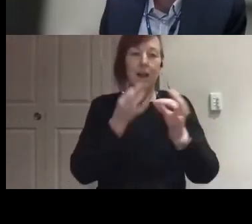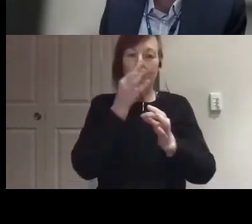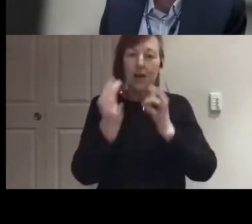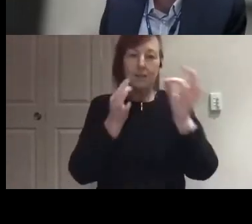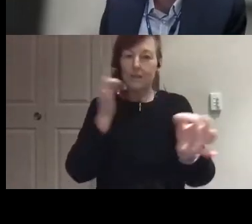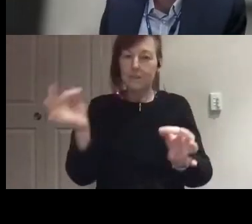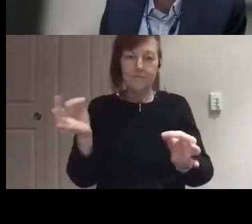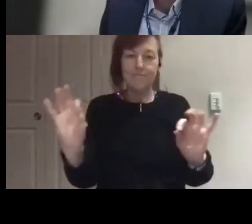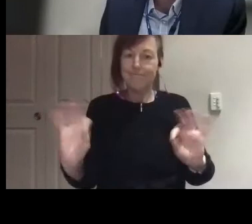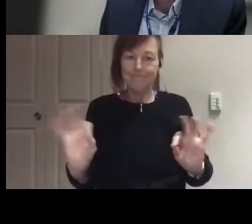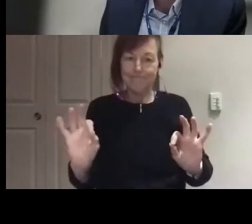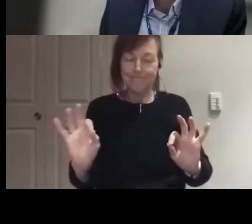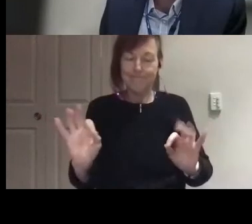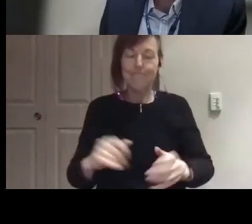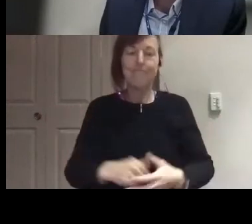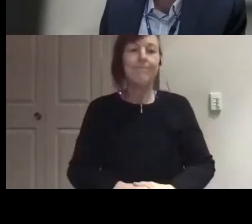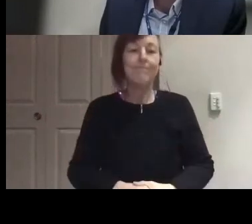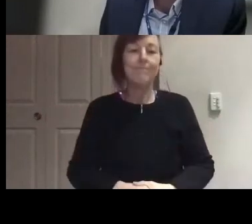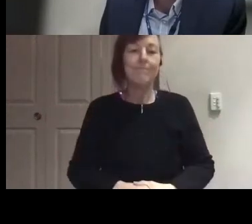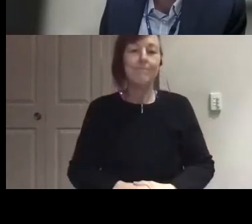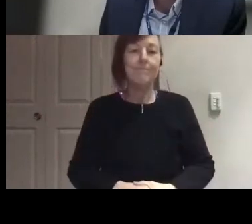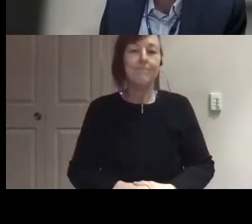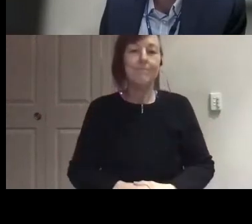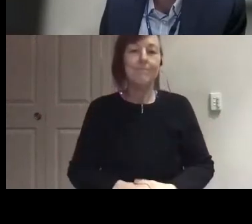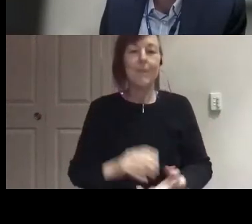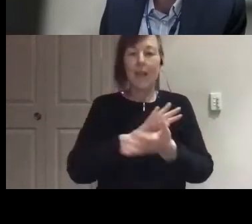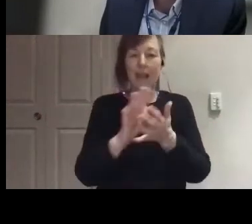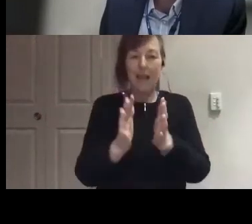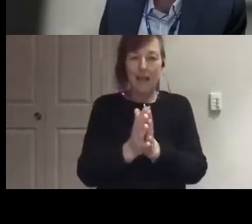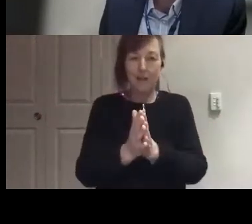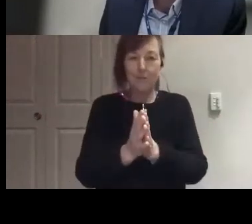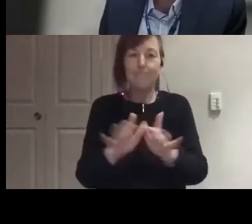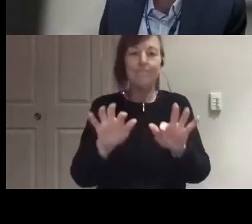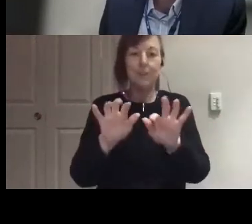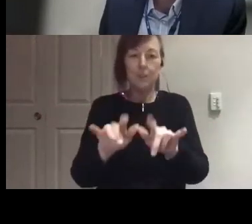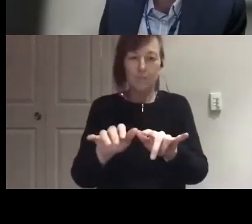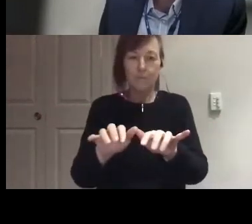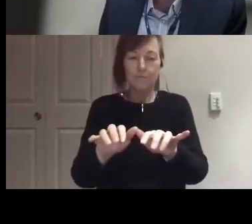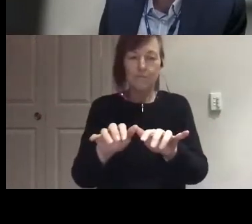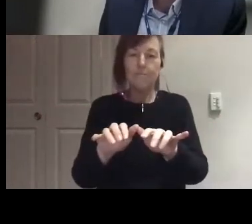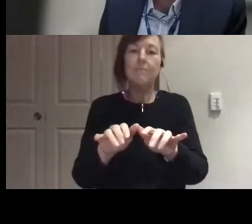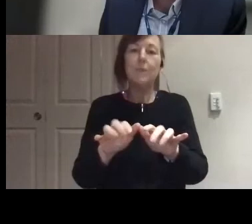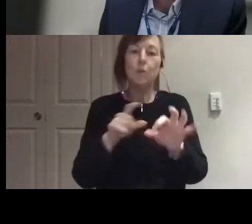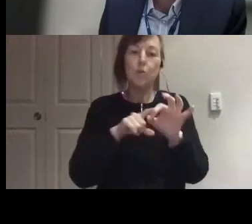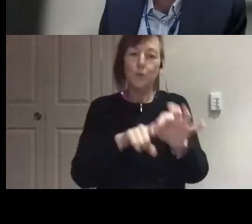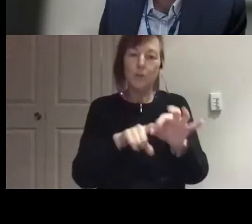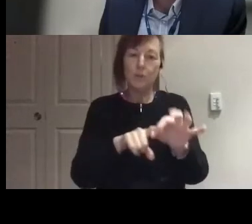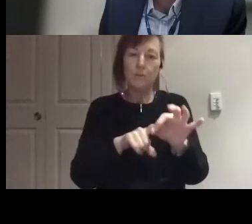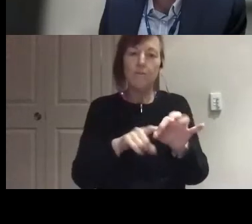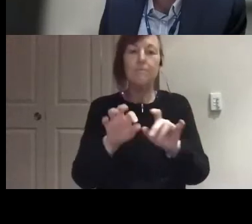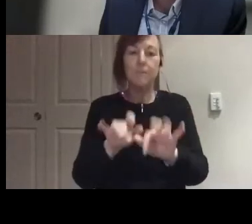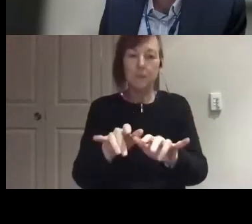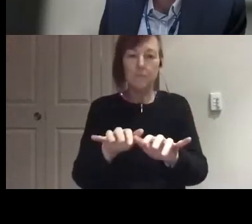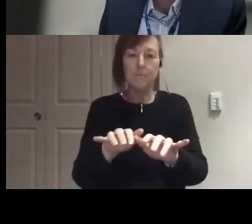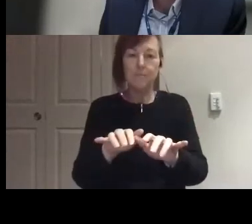that we can do it is have you pop your questions into the chat function. So please start